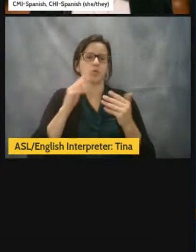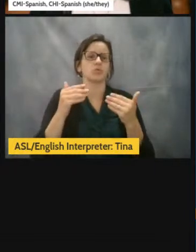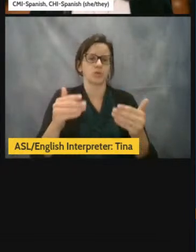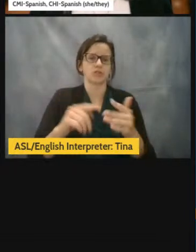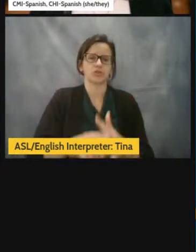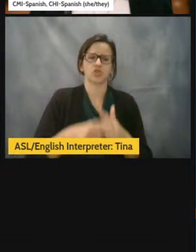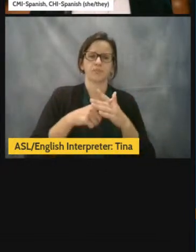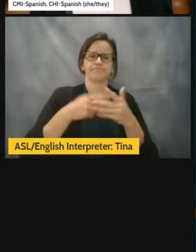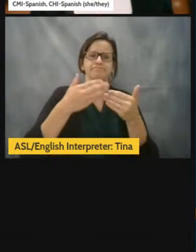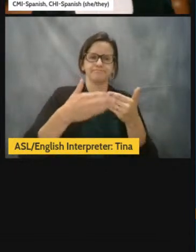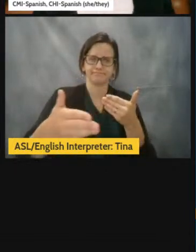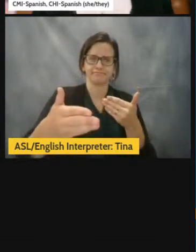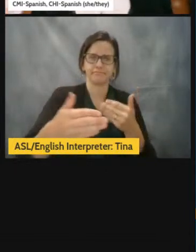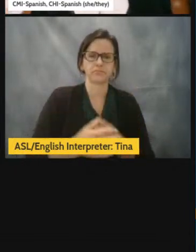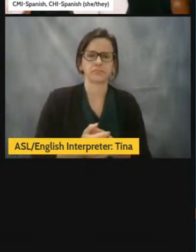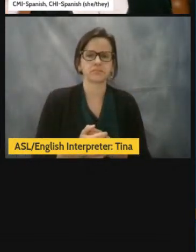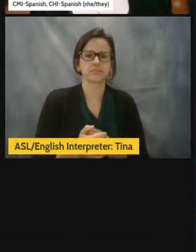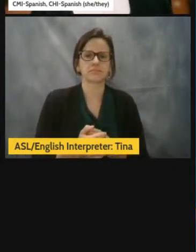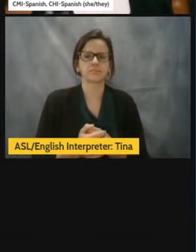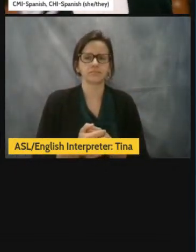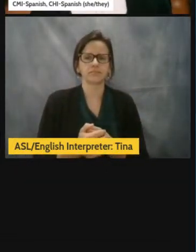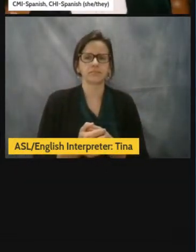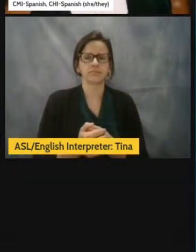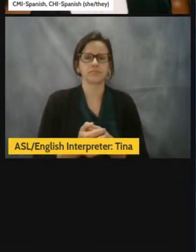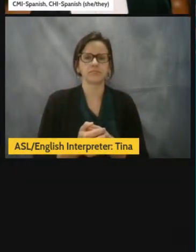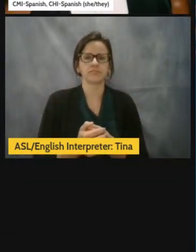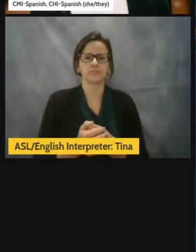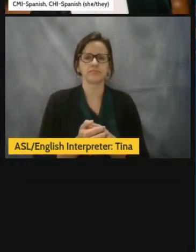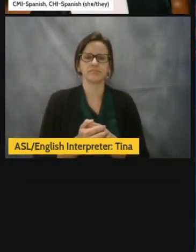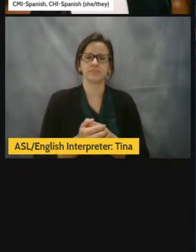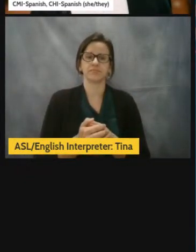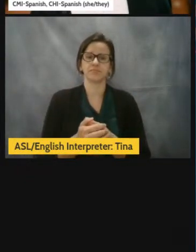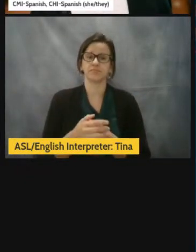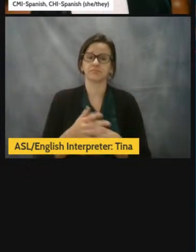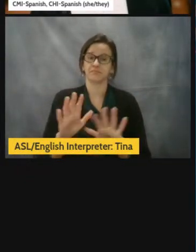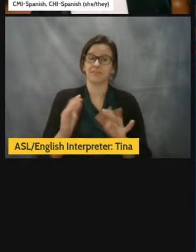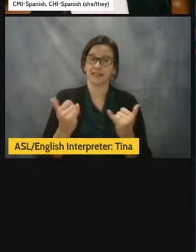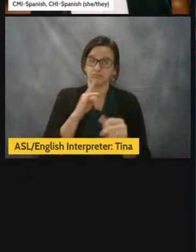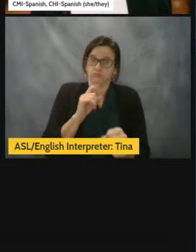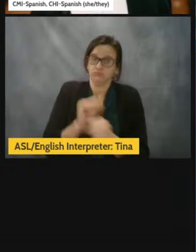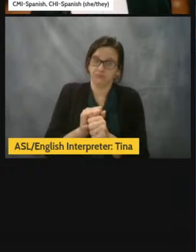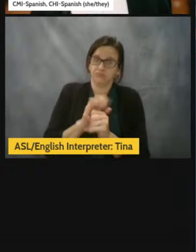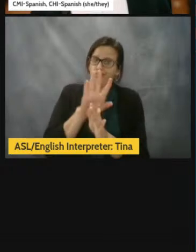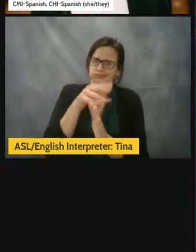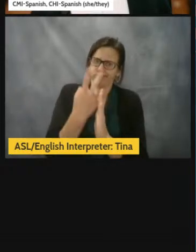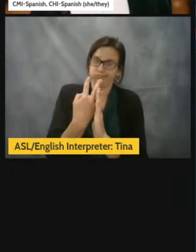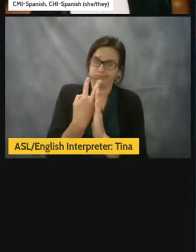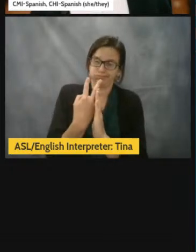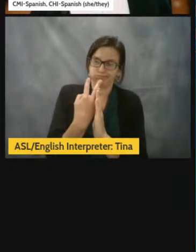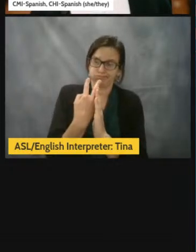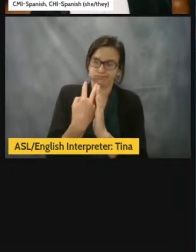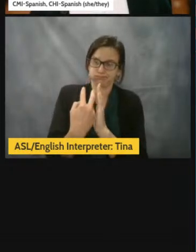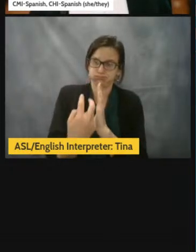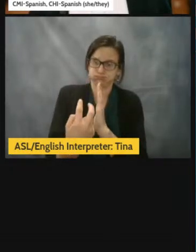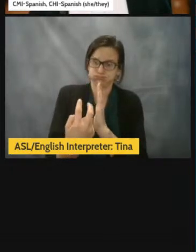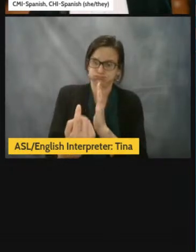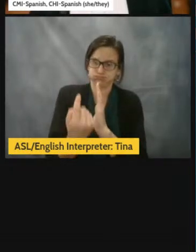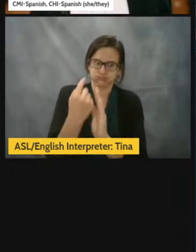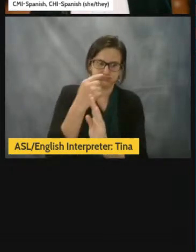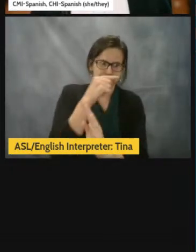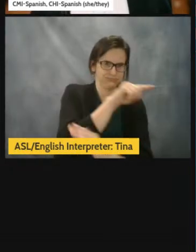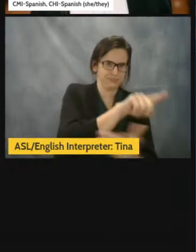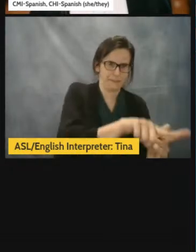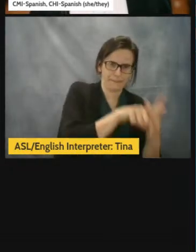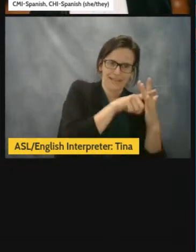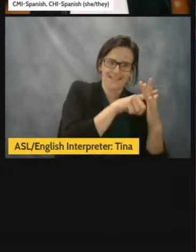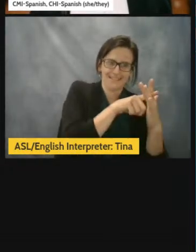started. So we're really going to get started here from the beginning. When we're born, we